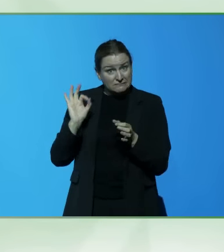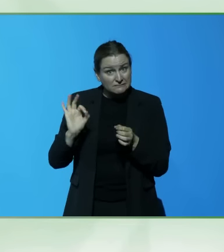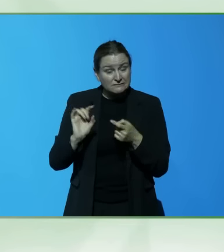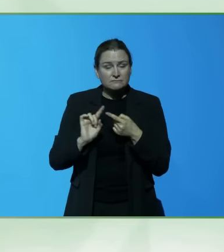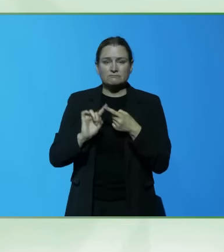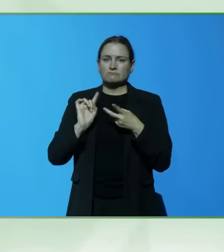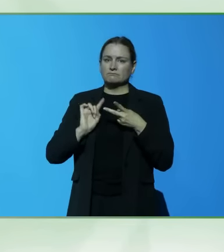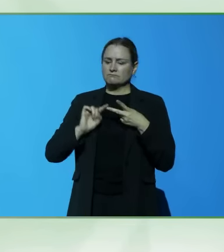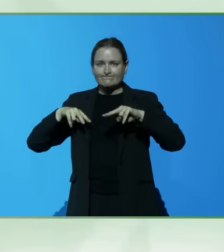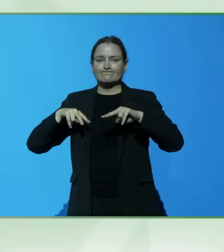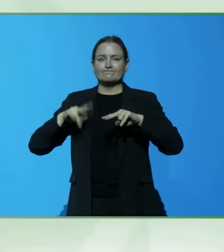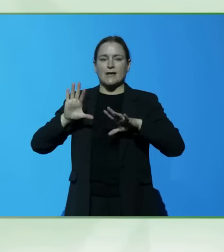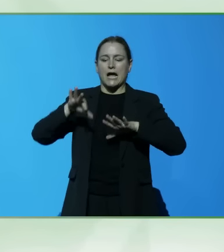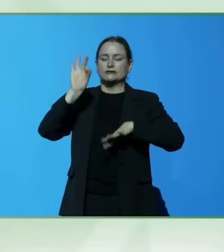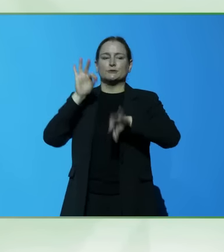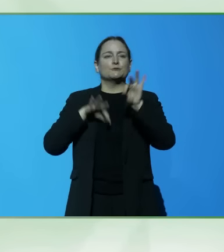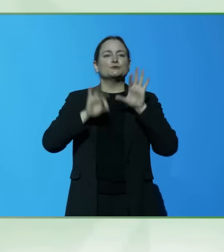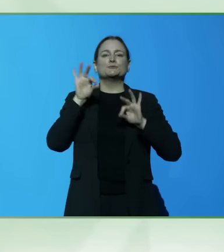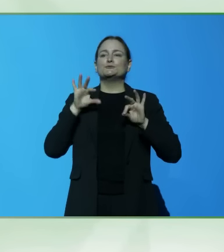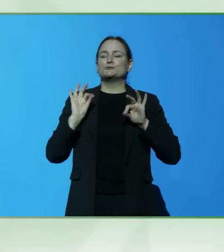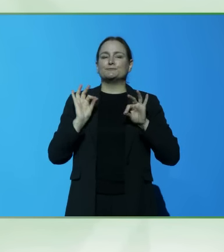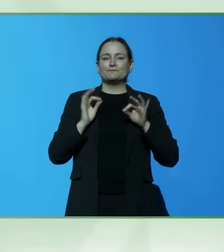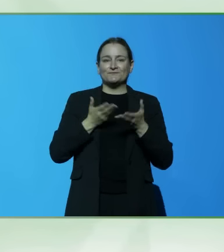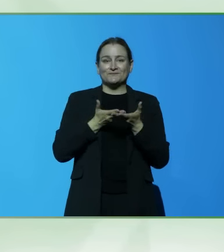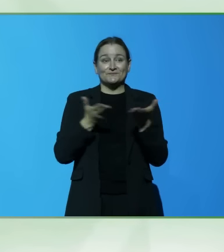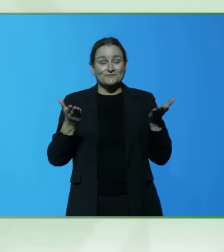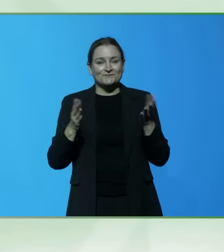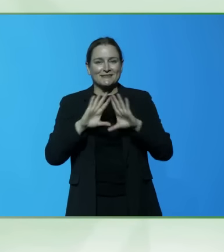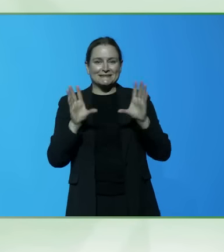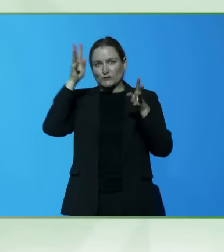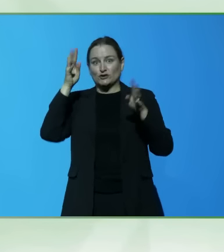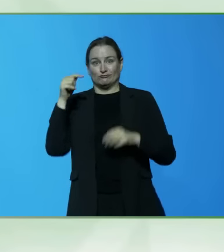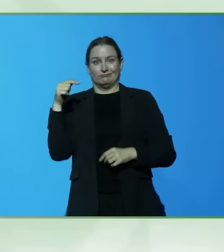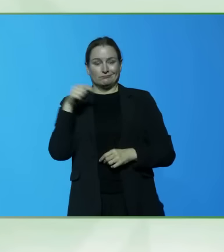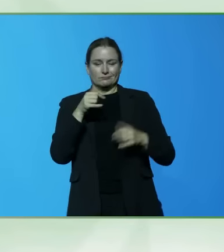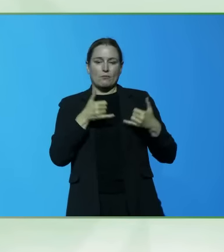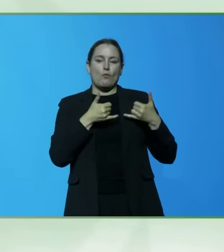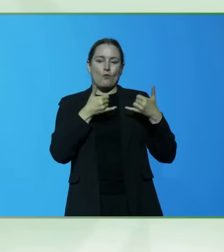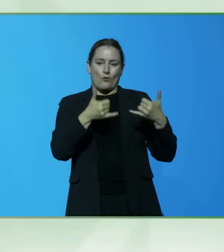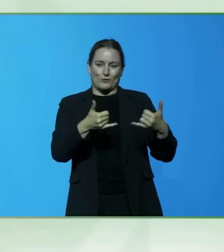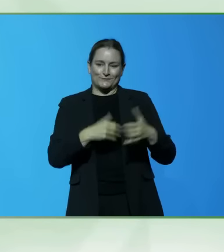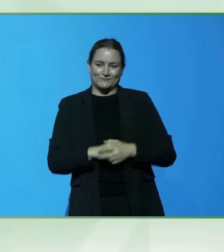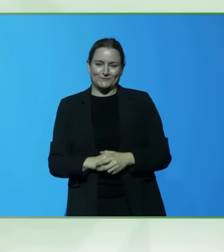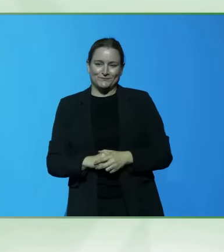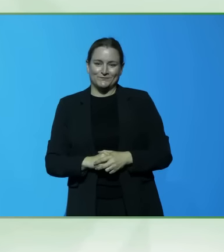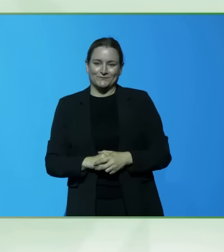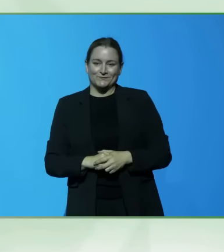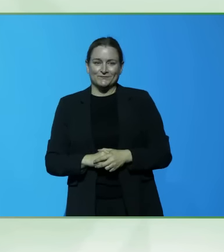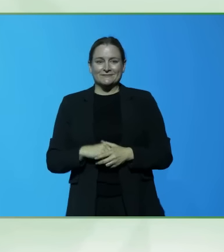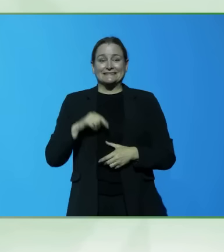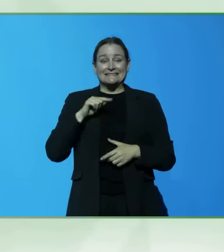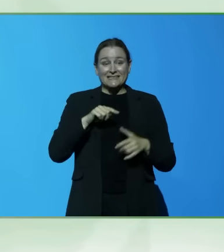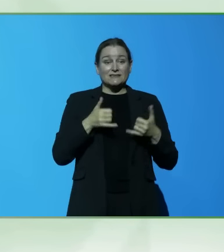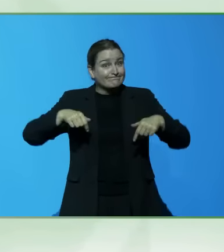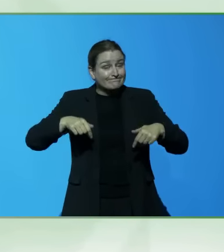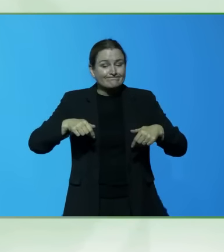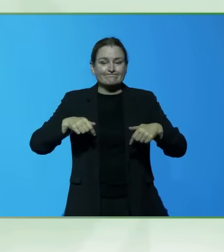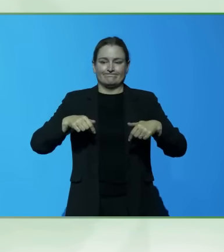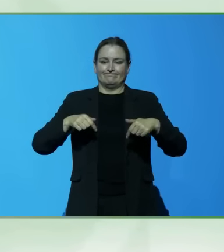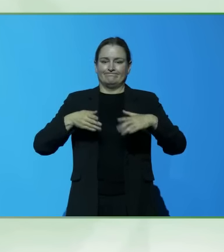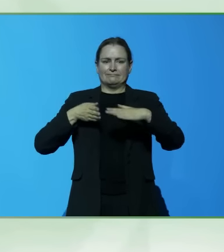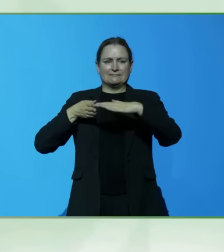impacts and Zero Project Awardees, and include, you will discover in the next 3 days, a